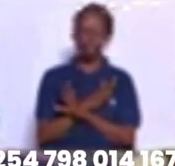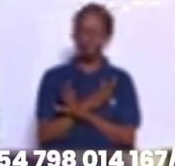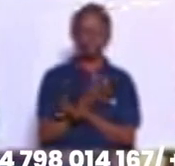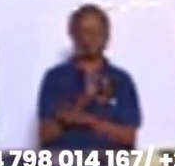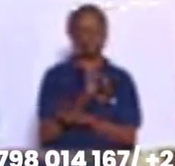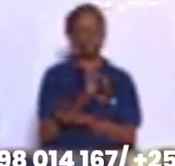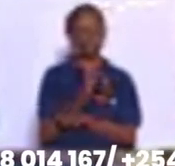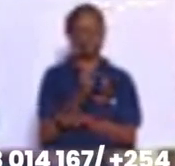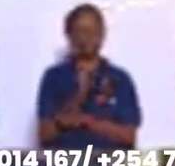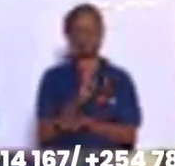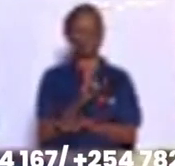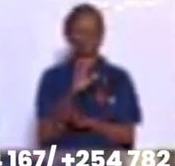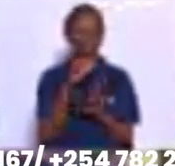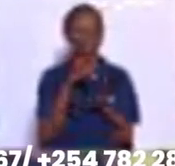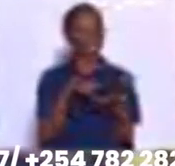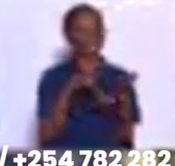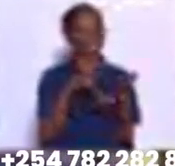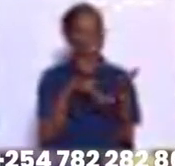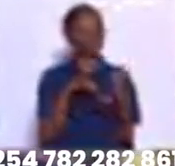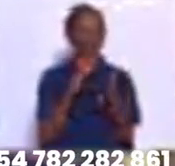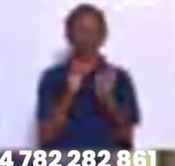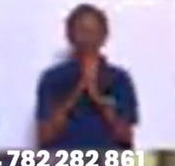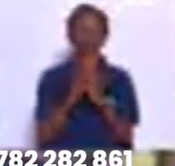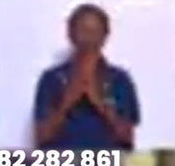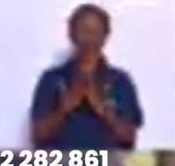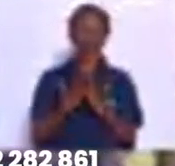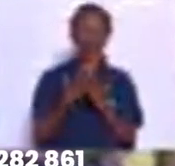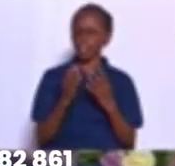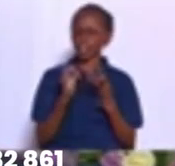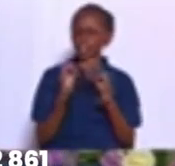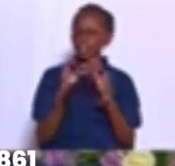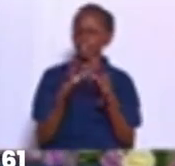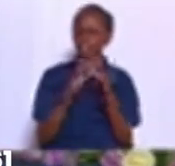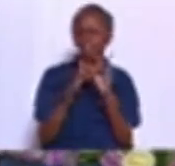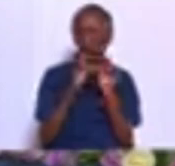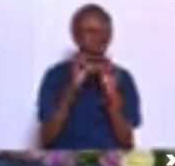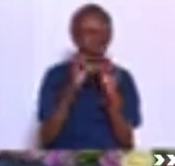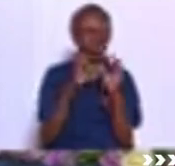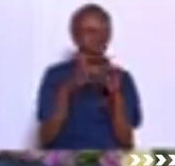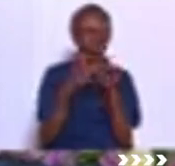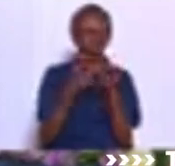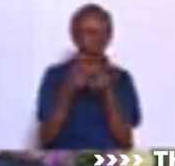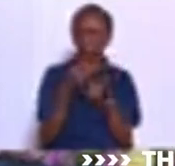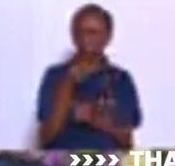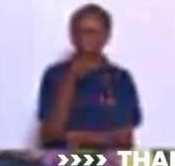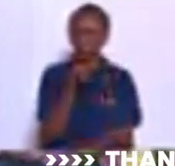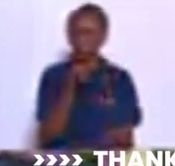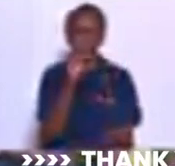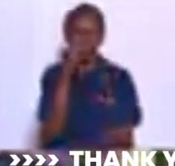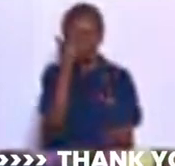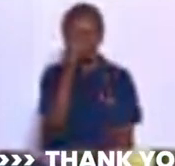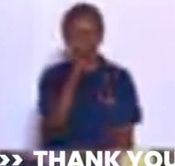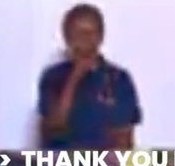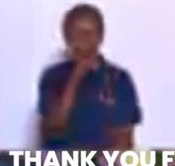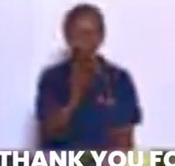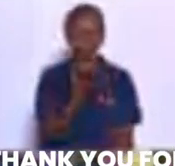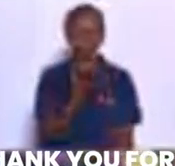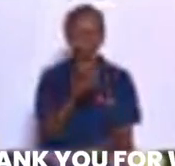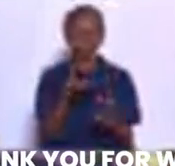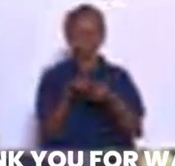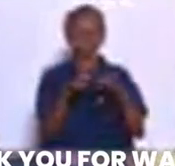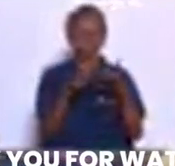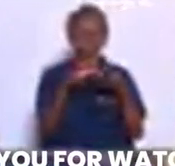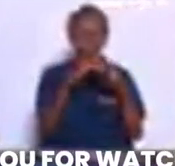watching television, reading magazine, or reading a book. Nothing. He doesn't talk anything. Then you say, but he's so quiet. That's how he is.